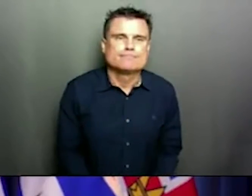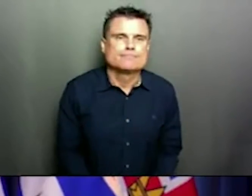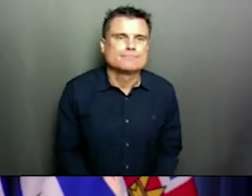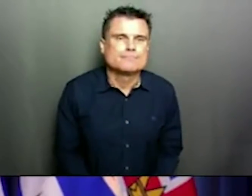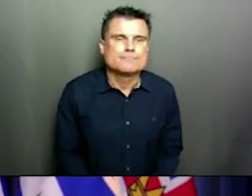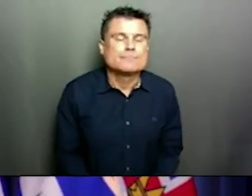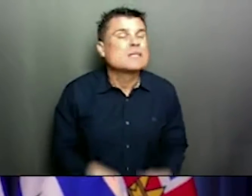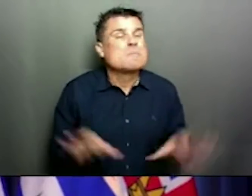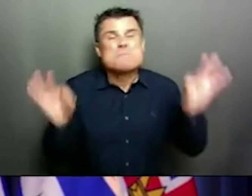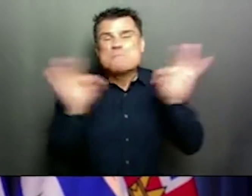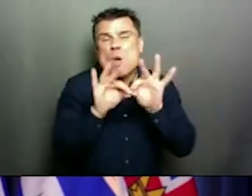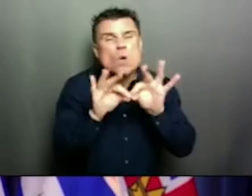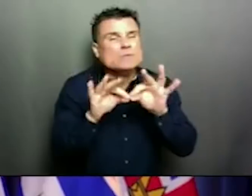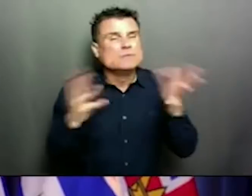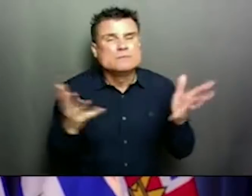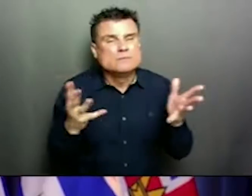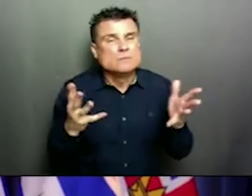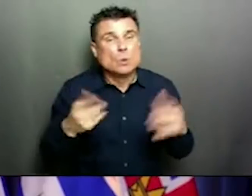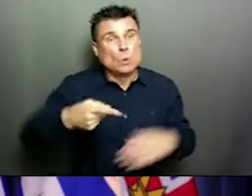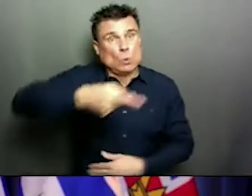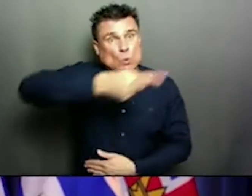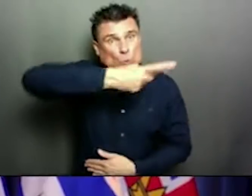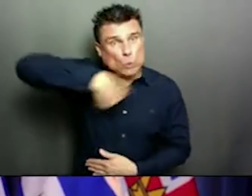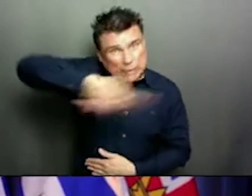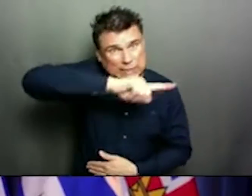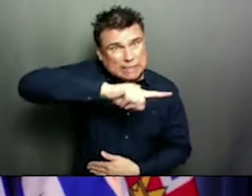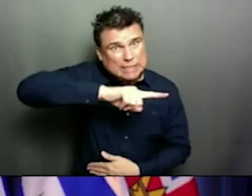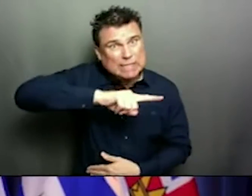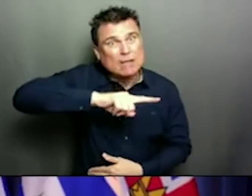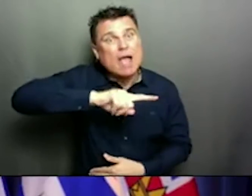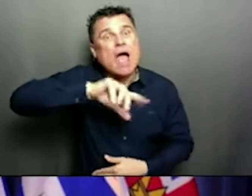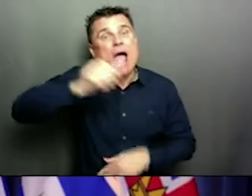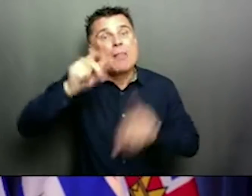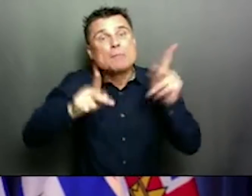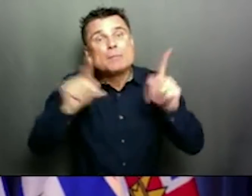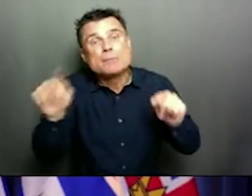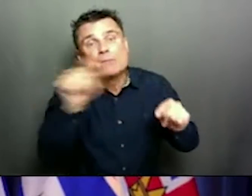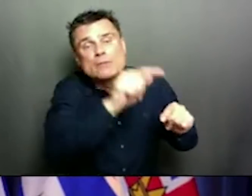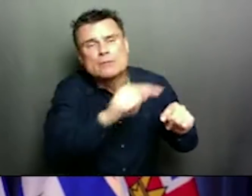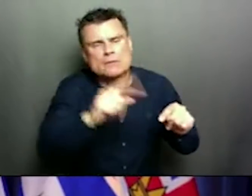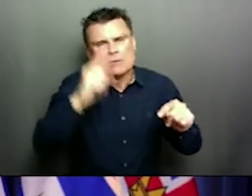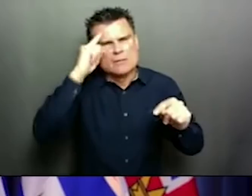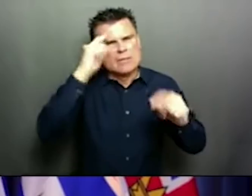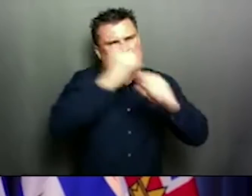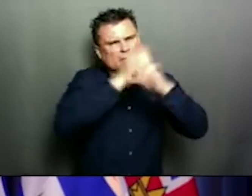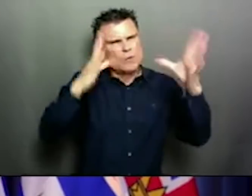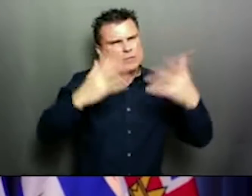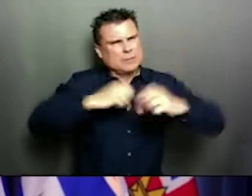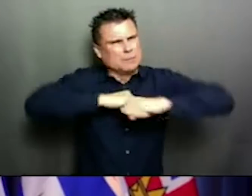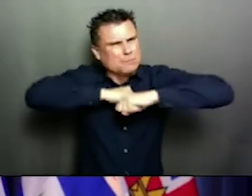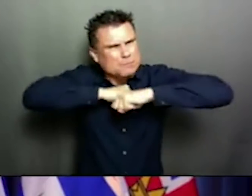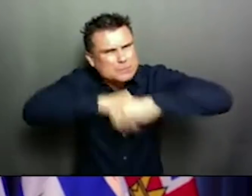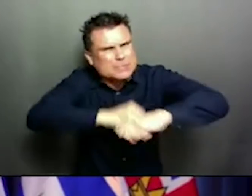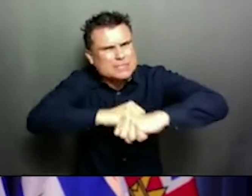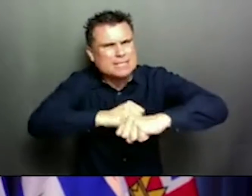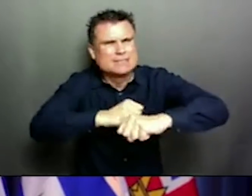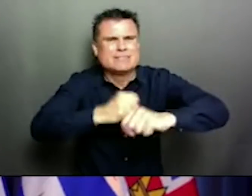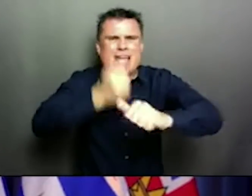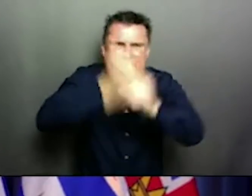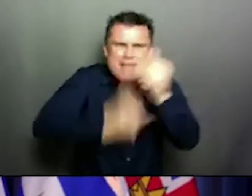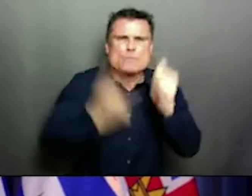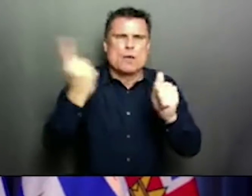safe. And BC has a lot to be proud of during this pandemic, but this is a crucial moment. And I guess